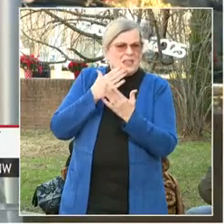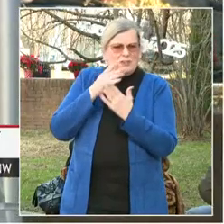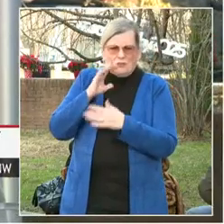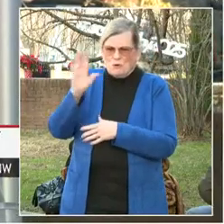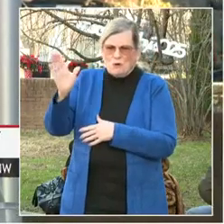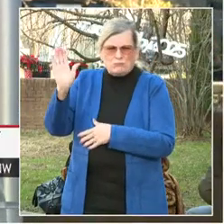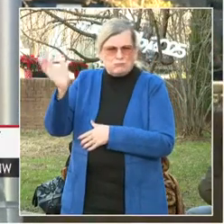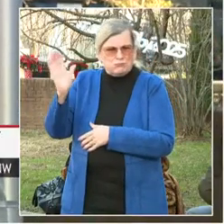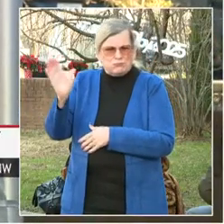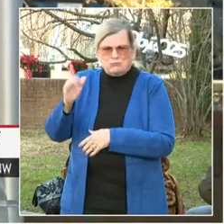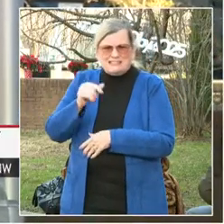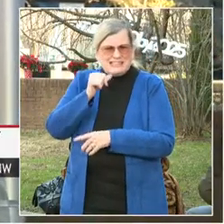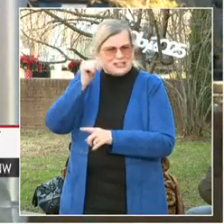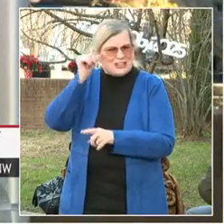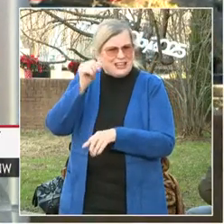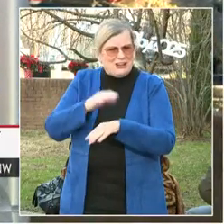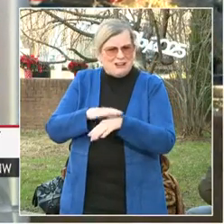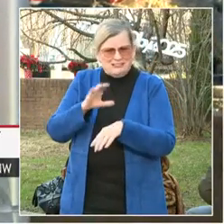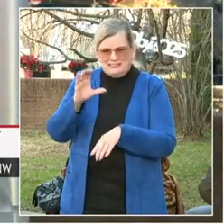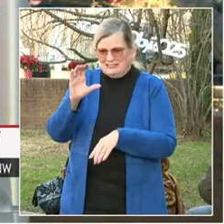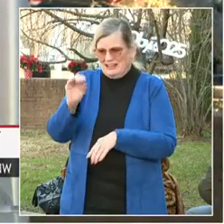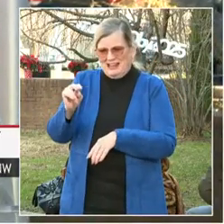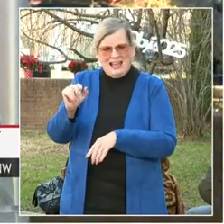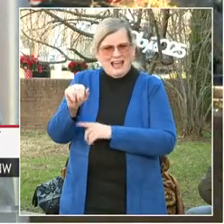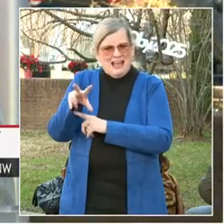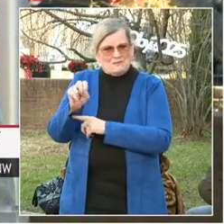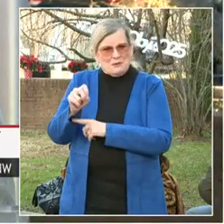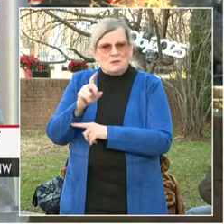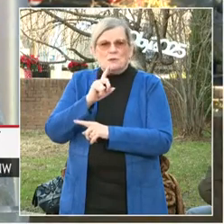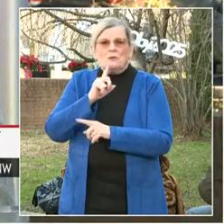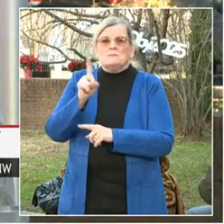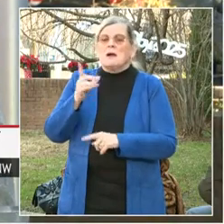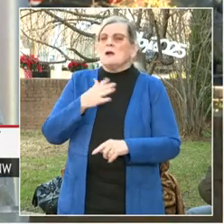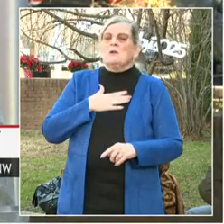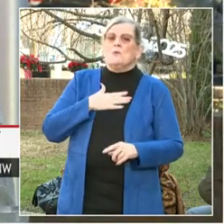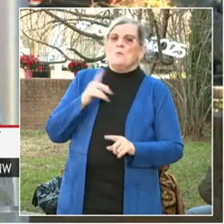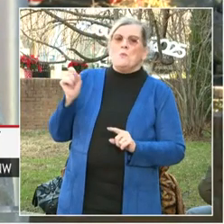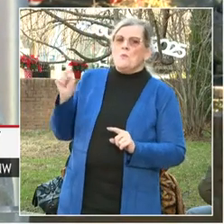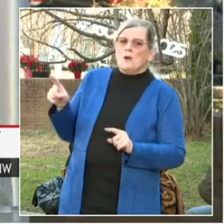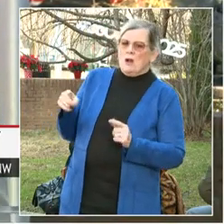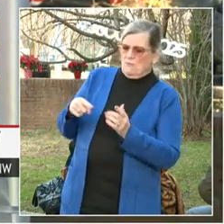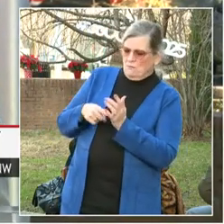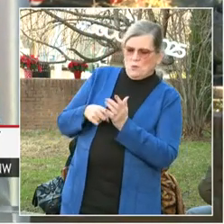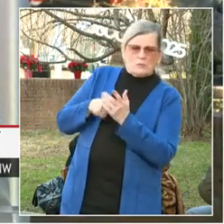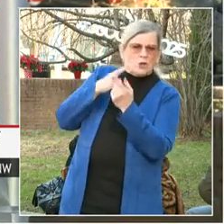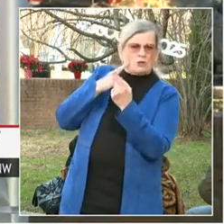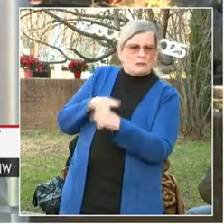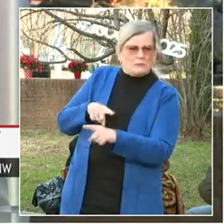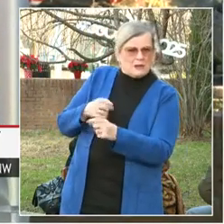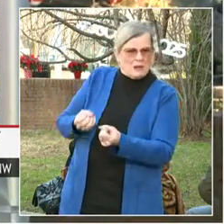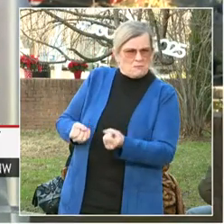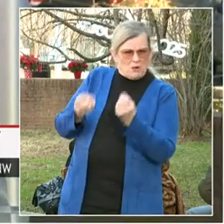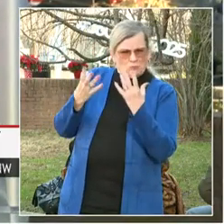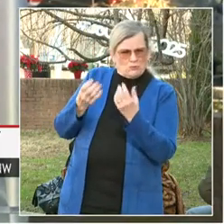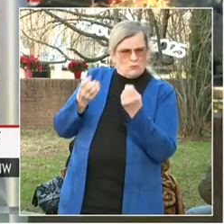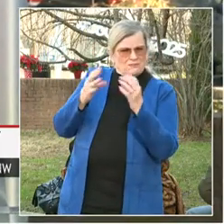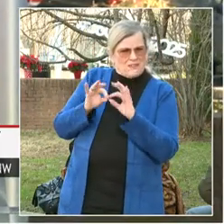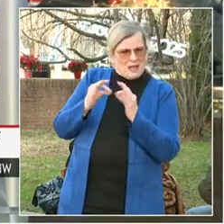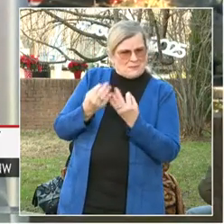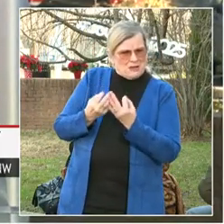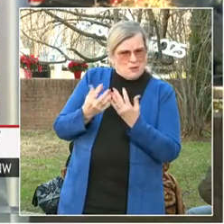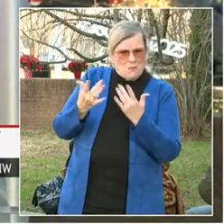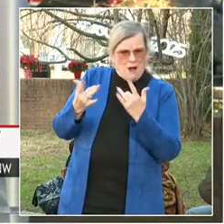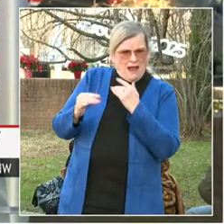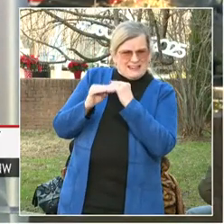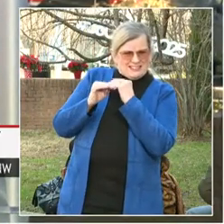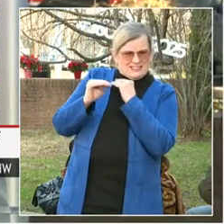hard for. But my question for you is, why is the affordability covenant on the multifamily that you mentioned a 15-year affordability covenant? That